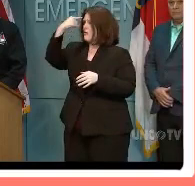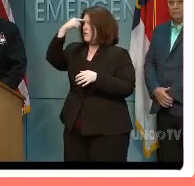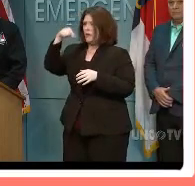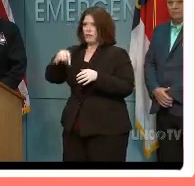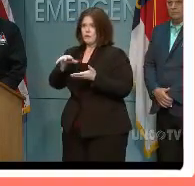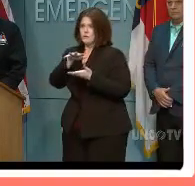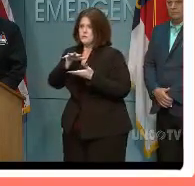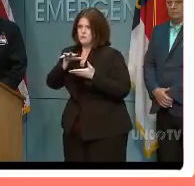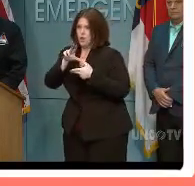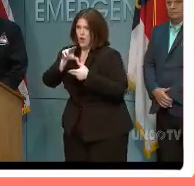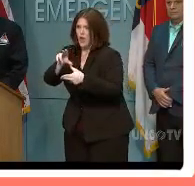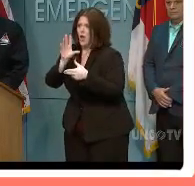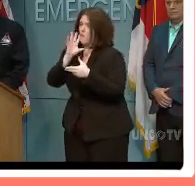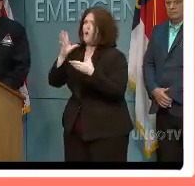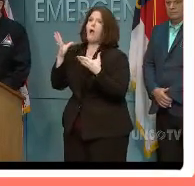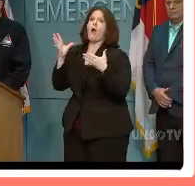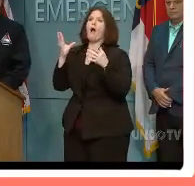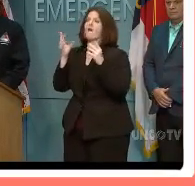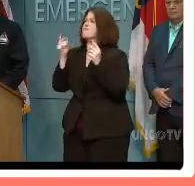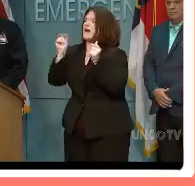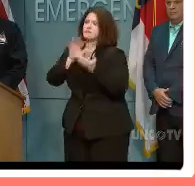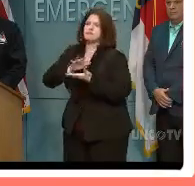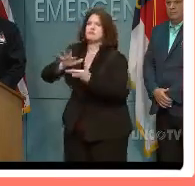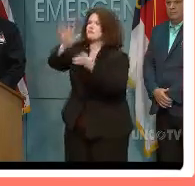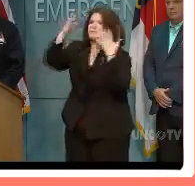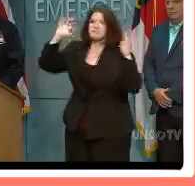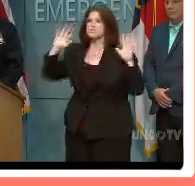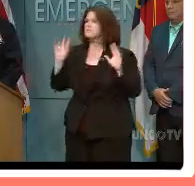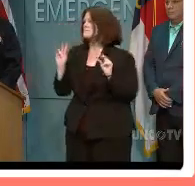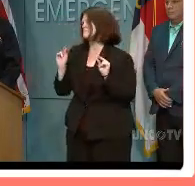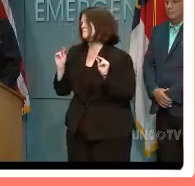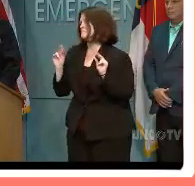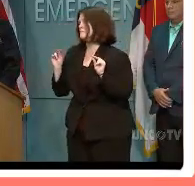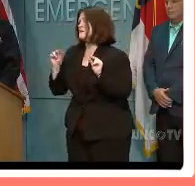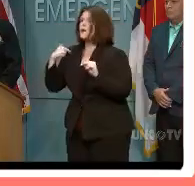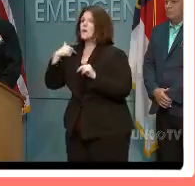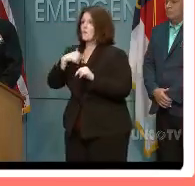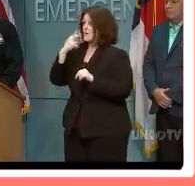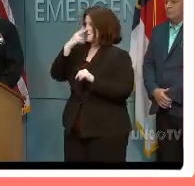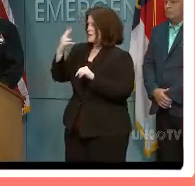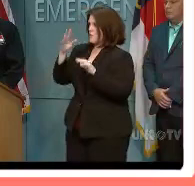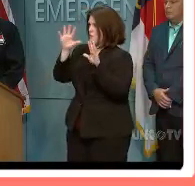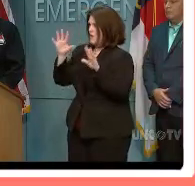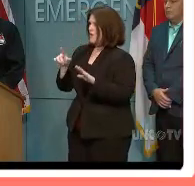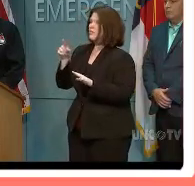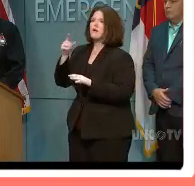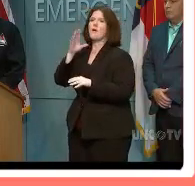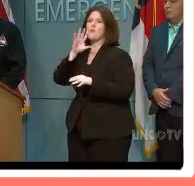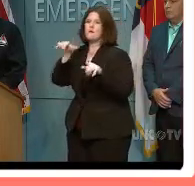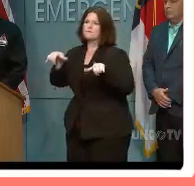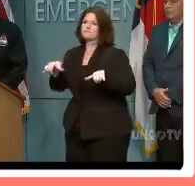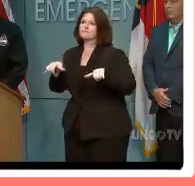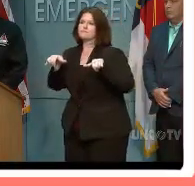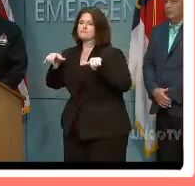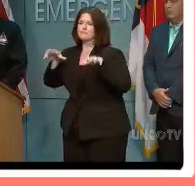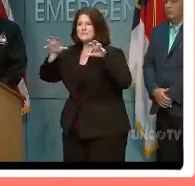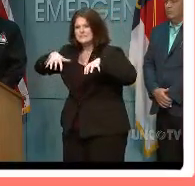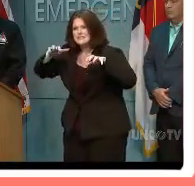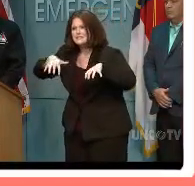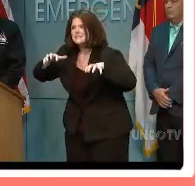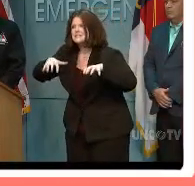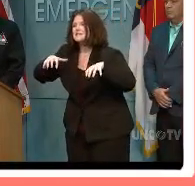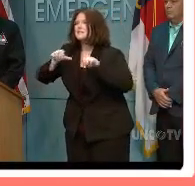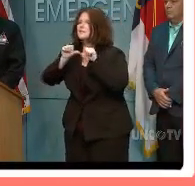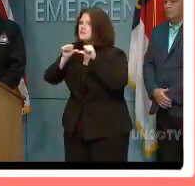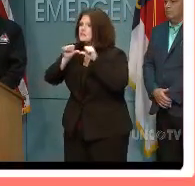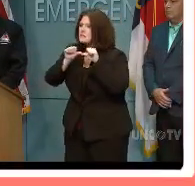over in a matter of hours. In fact, this forecast shows Florence stalling over North Carolina, bringing days and